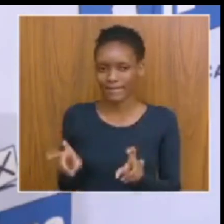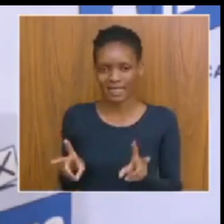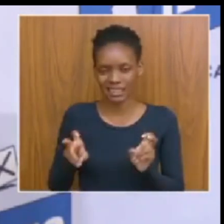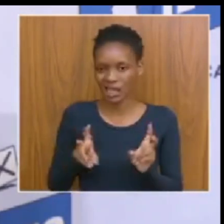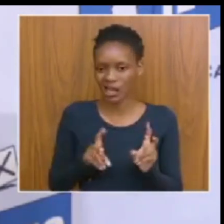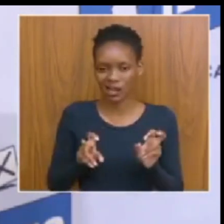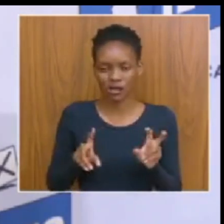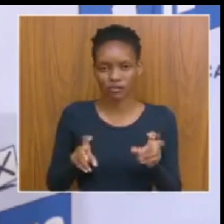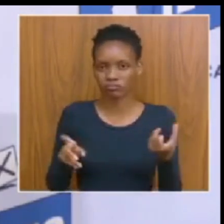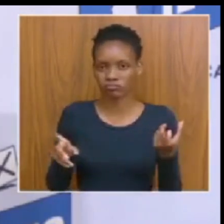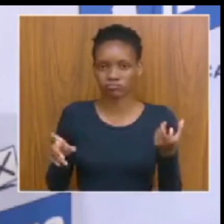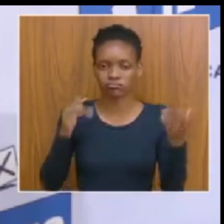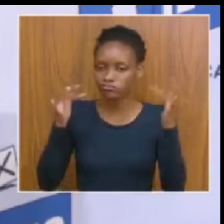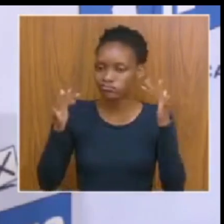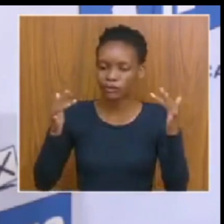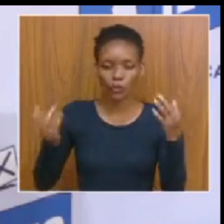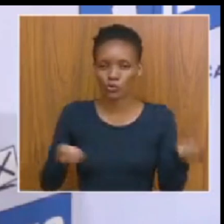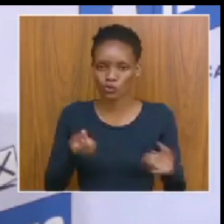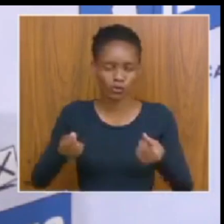personally,